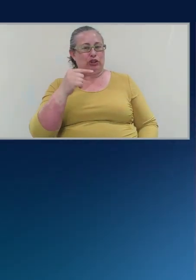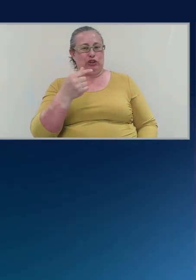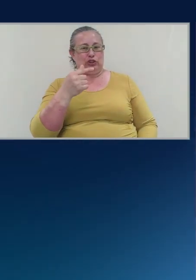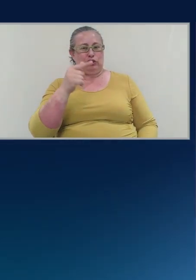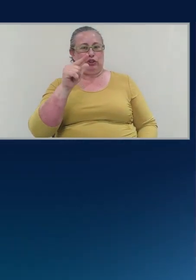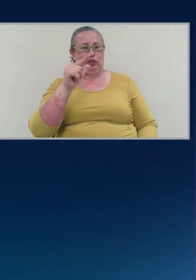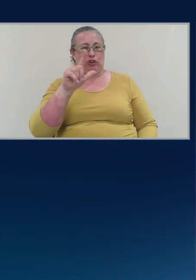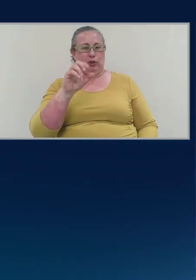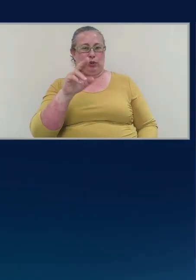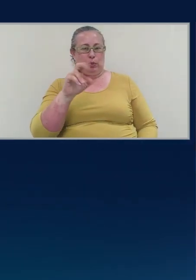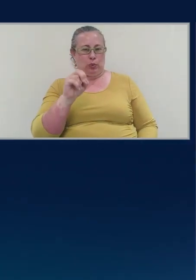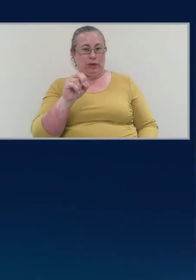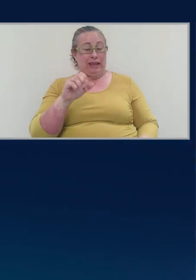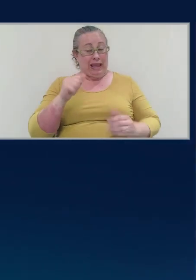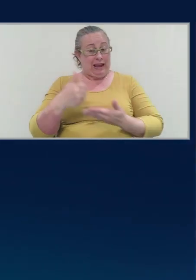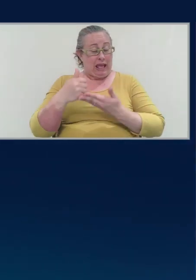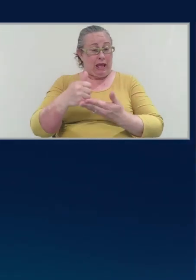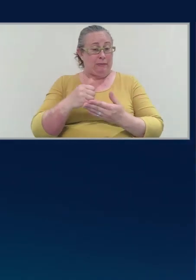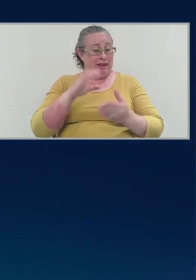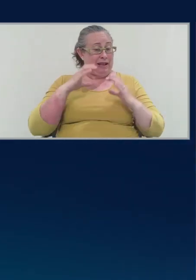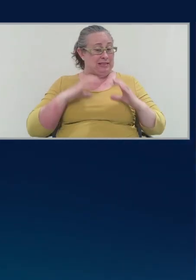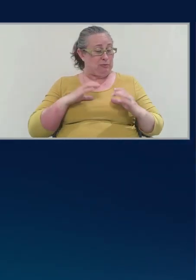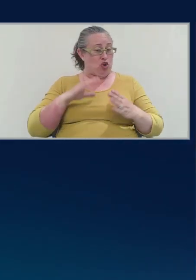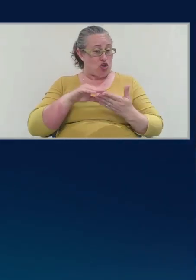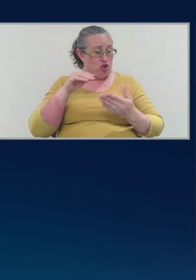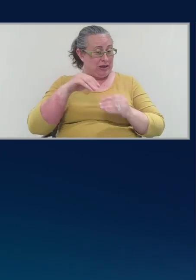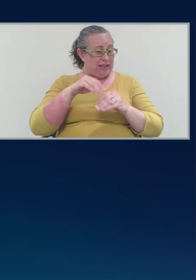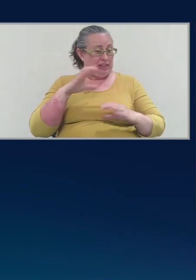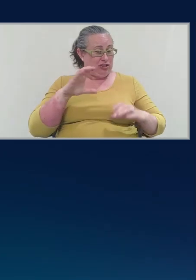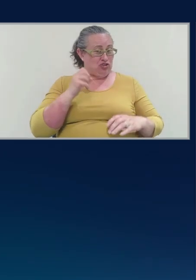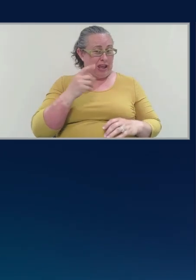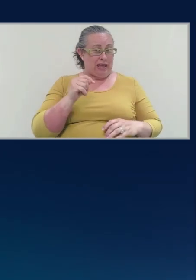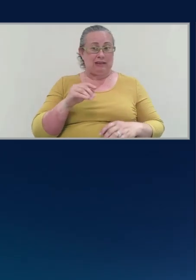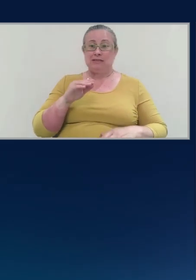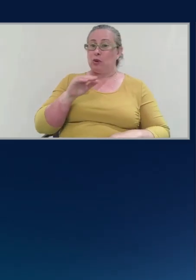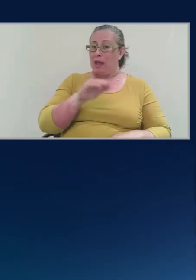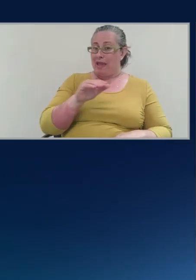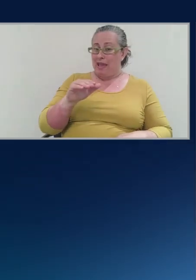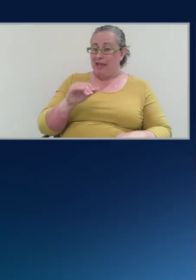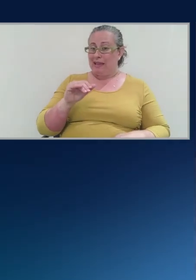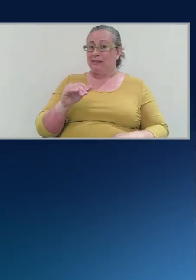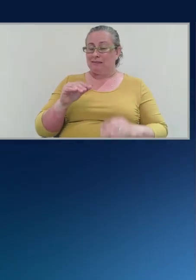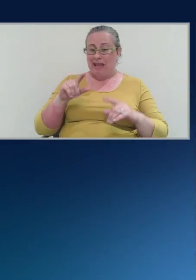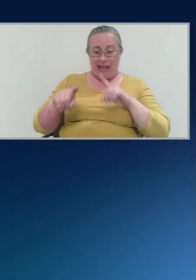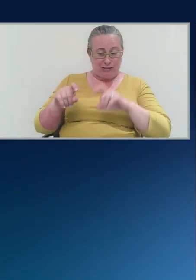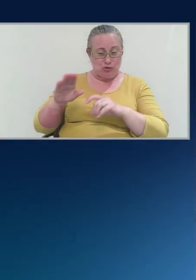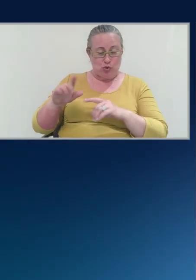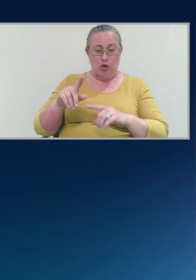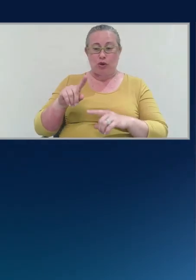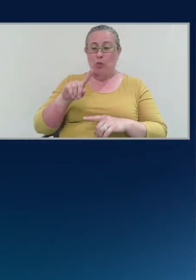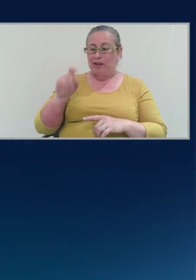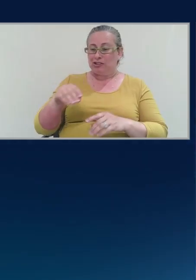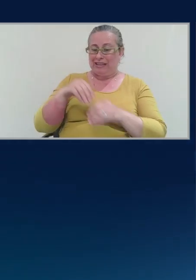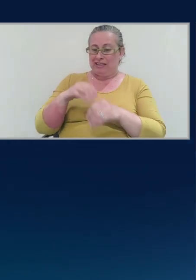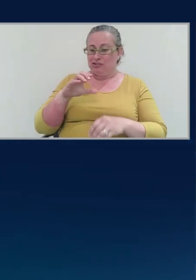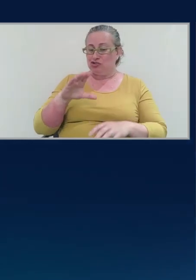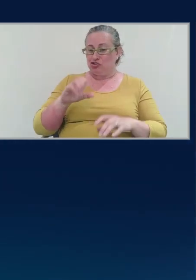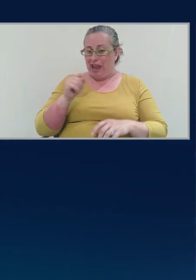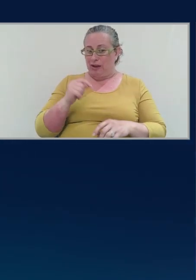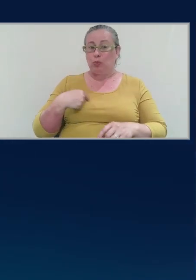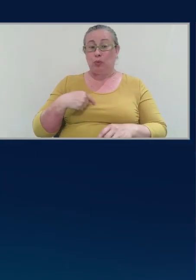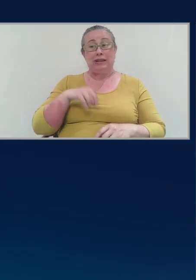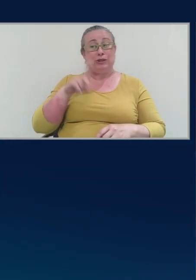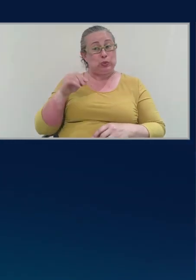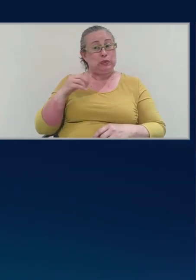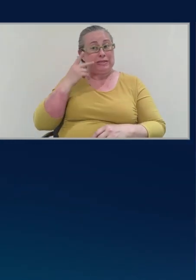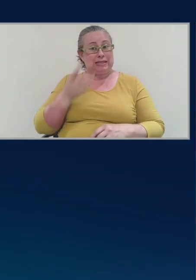in the chat? Absolutely, you Okay. can. So, hey, chat, if you're watching live, ask your questions in the chat. We do see them. Oh, I don't know if AM does. I